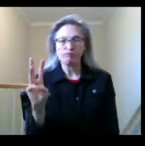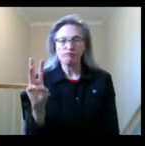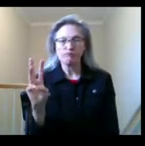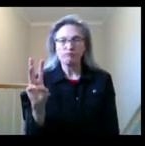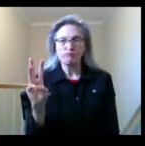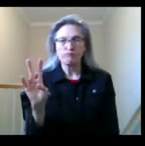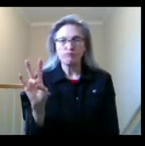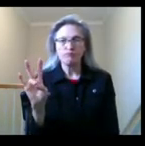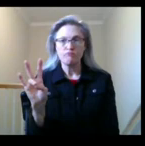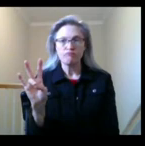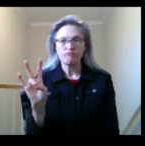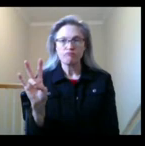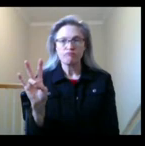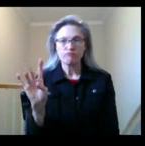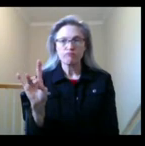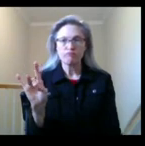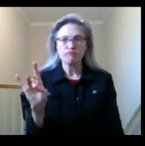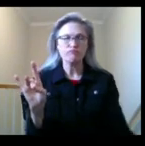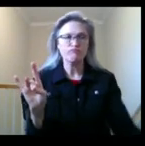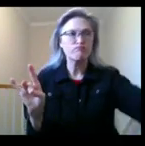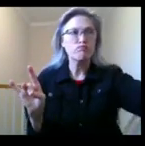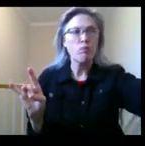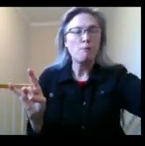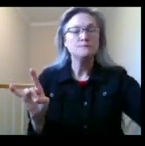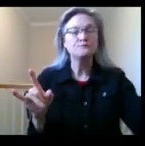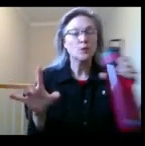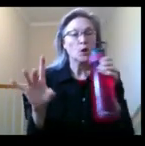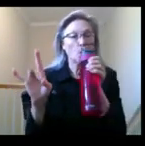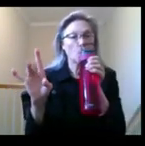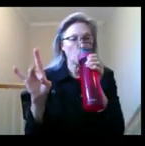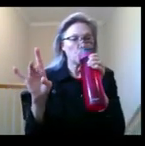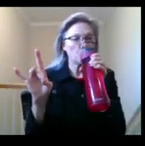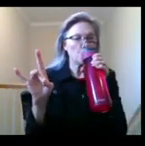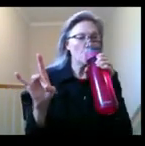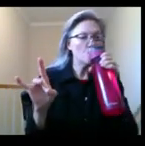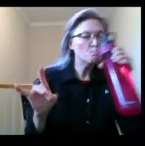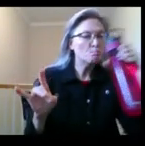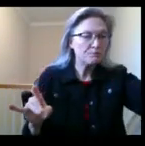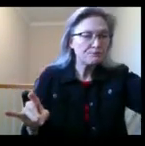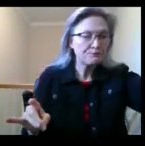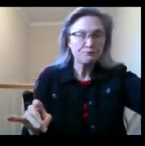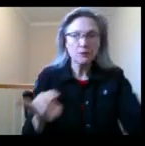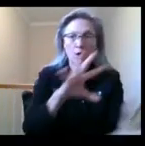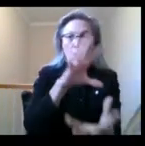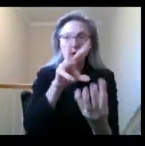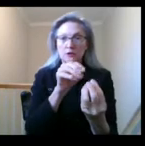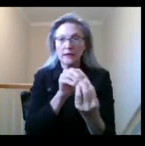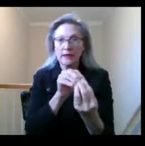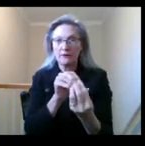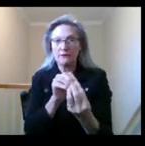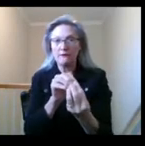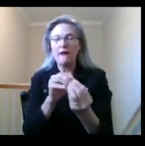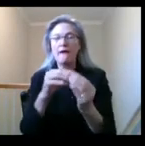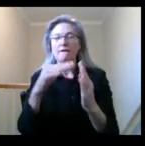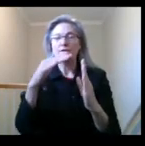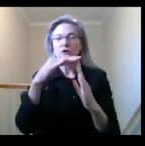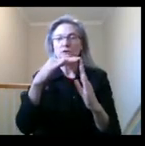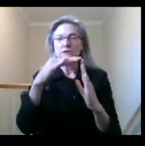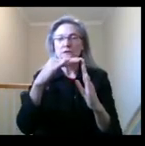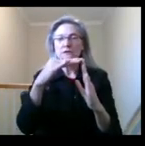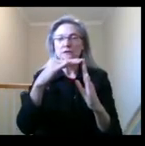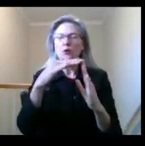6, 7, and 8. So there's 8 total vertices. What do you